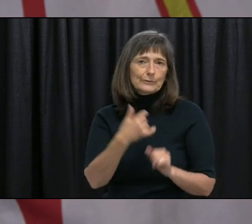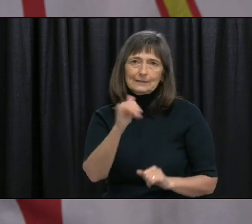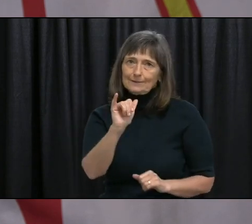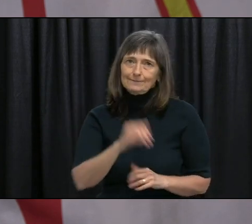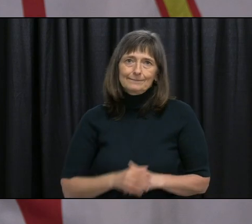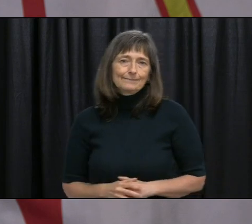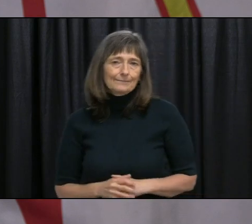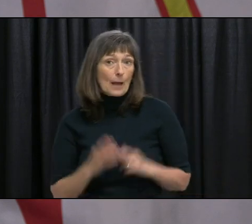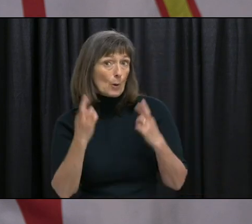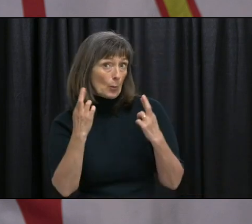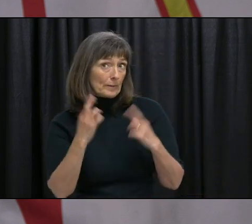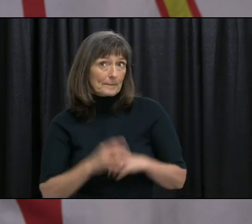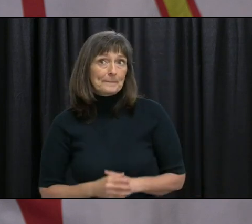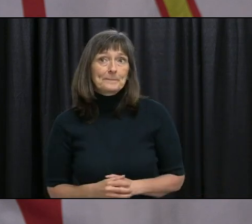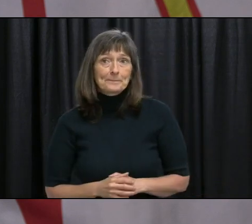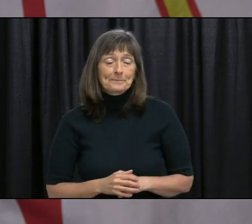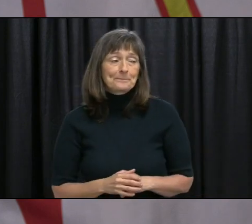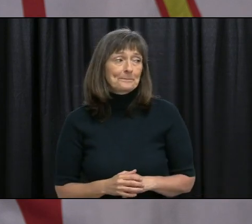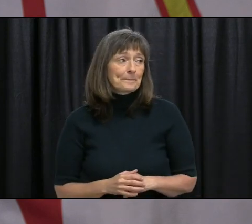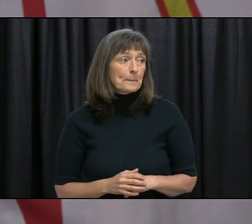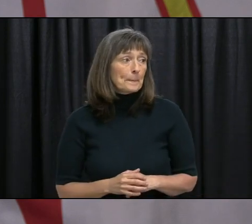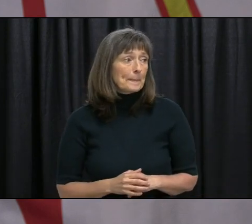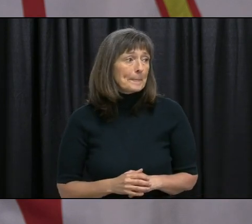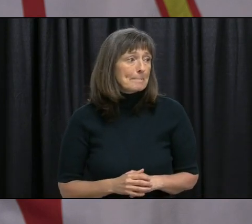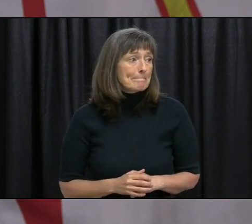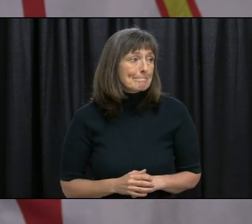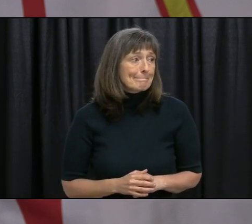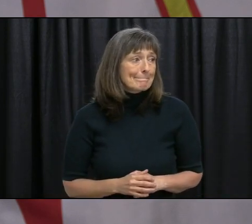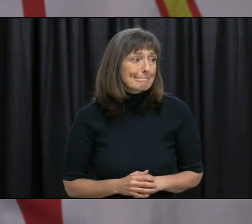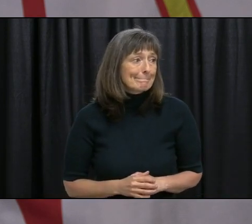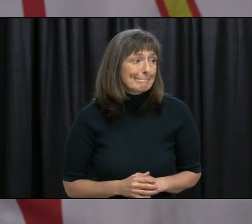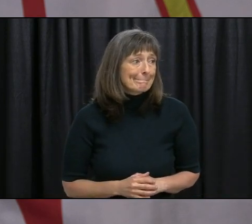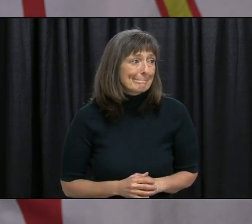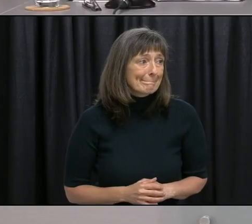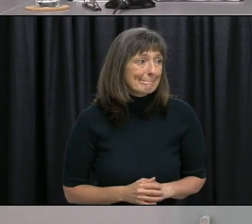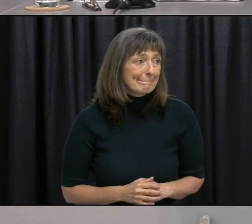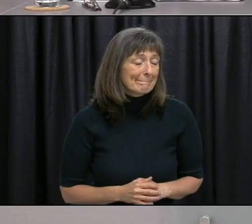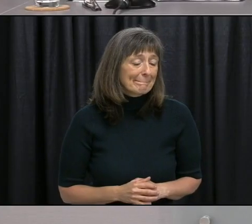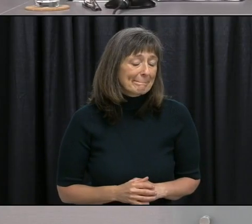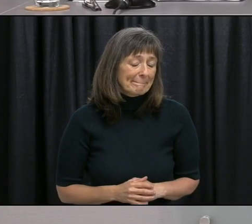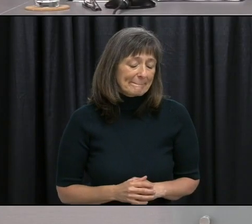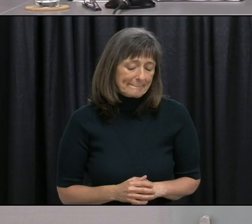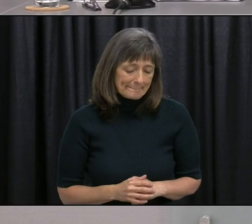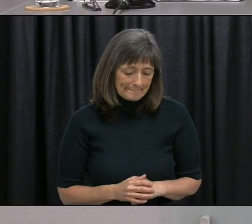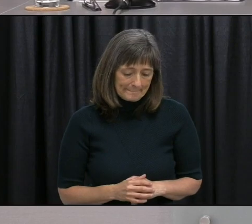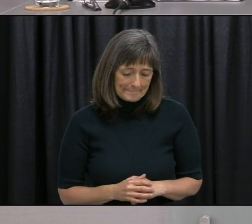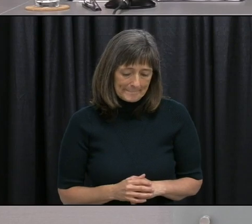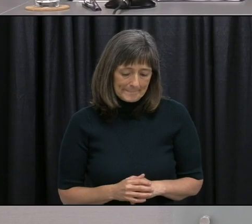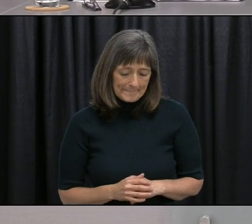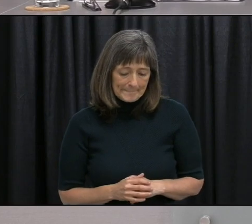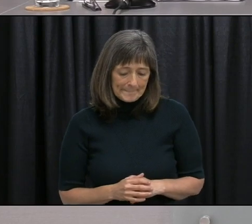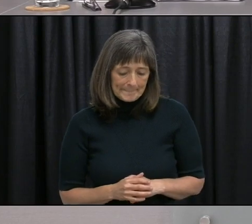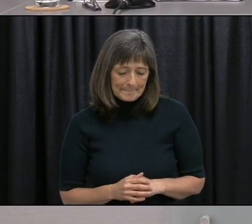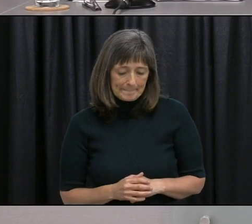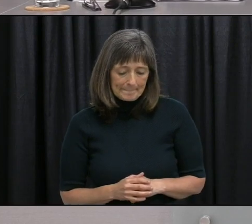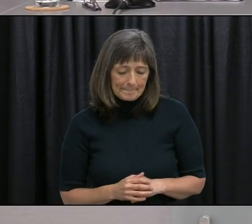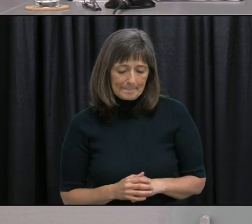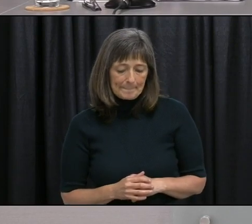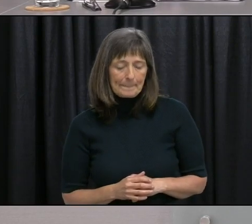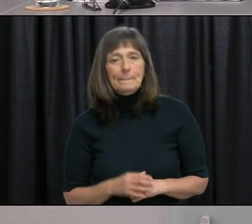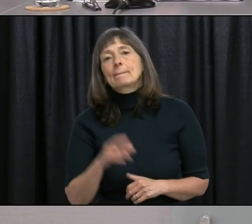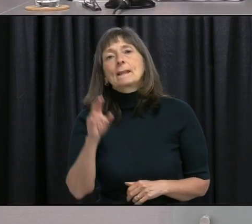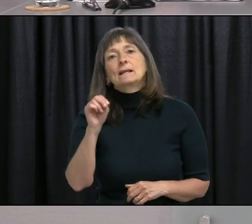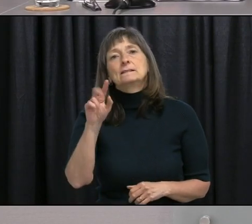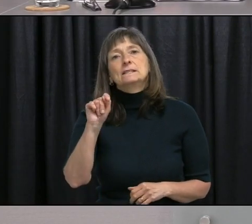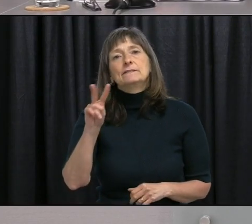to the COVID-19 until we get a vaccine. Thank you. Our next questions are from Kellyanne Roberts